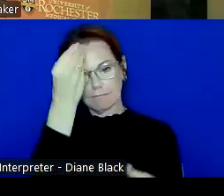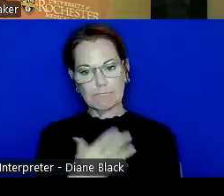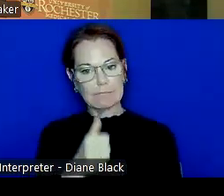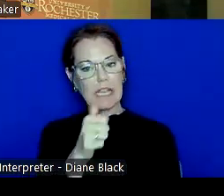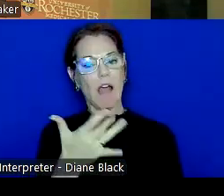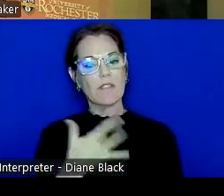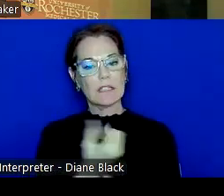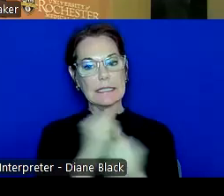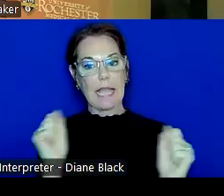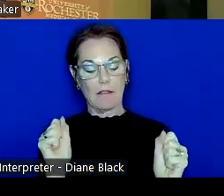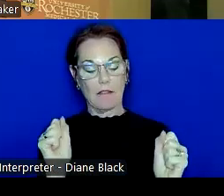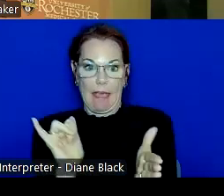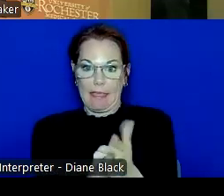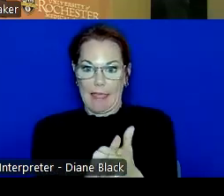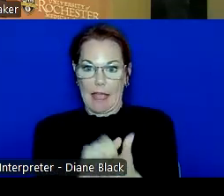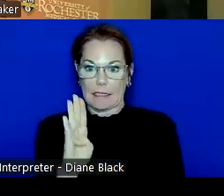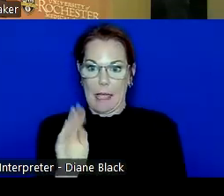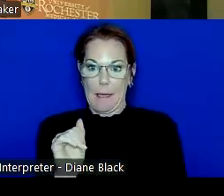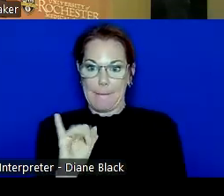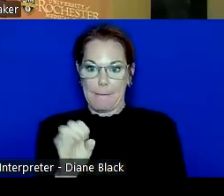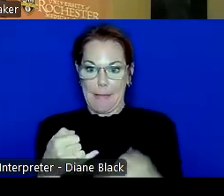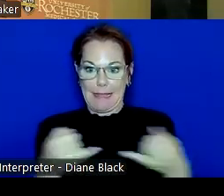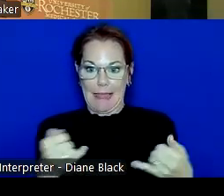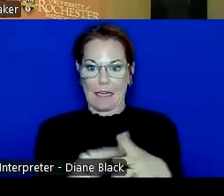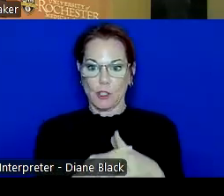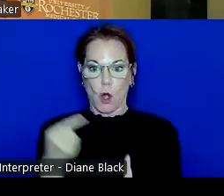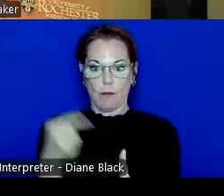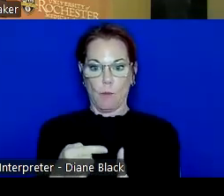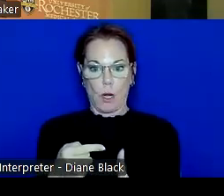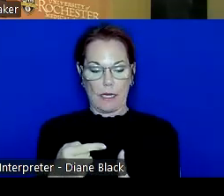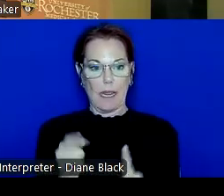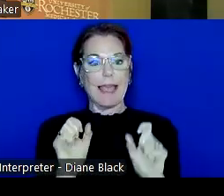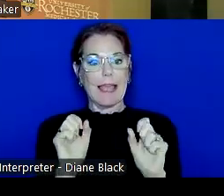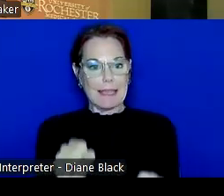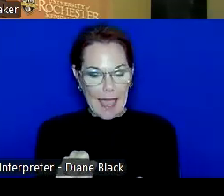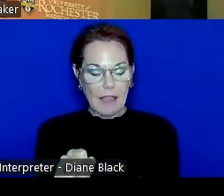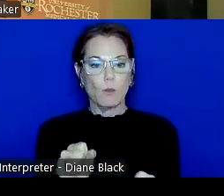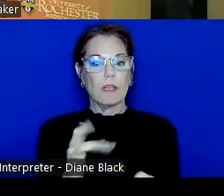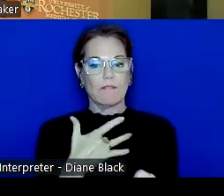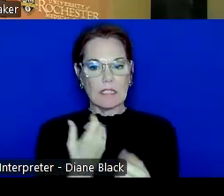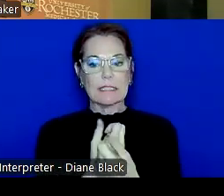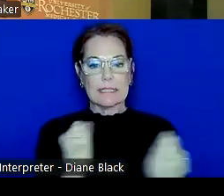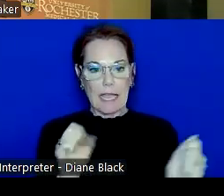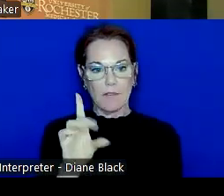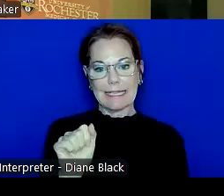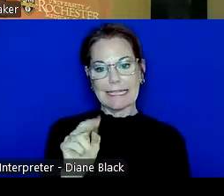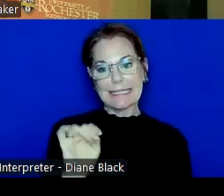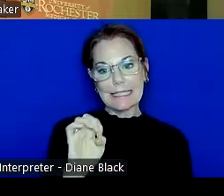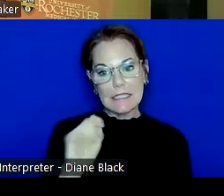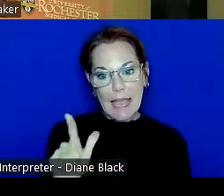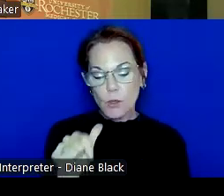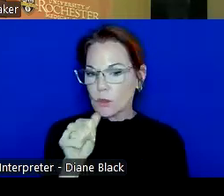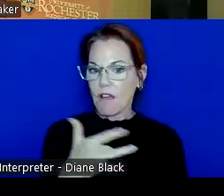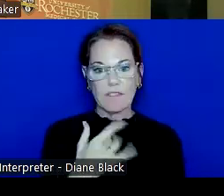to me, is just the baseline. Can we get to just a place of safety in our community? Daniel Prude was not safe when he was discharged from the University of